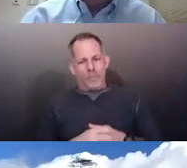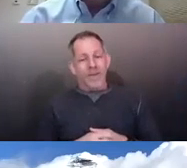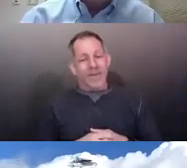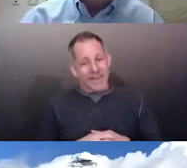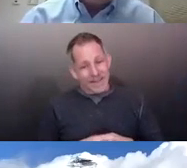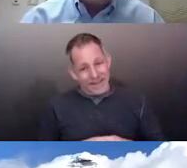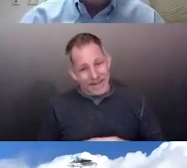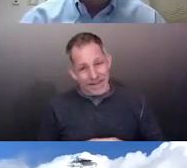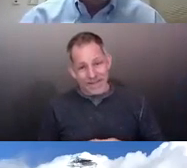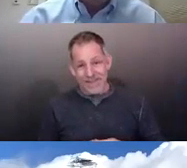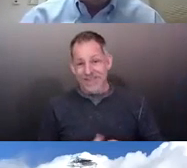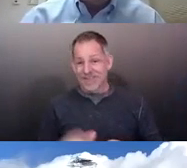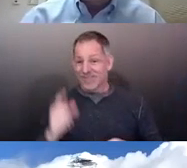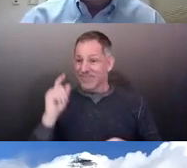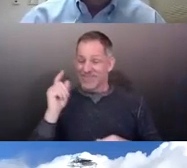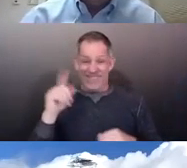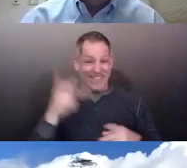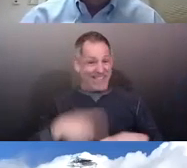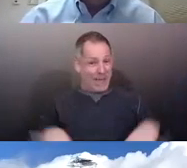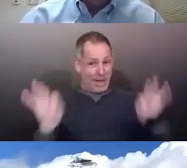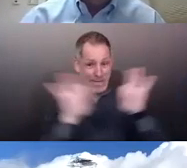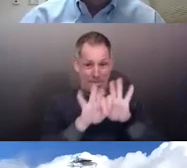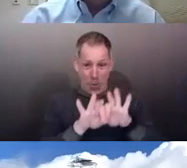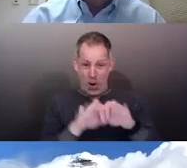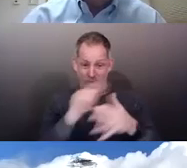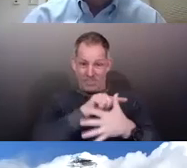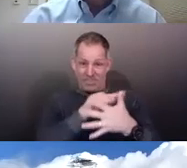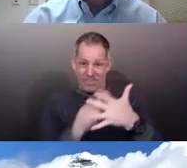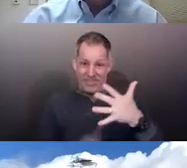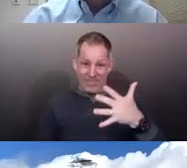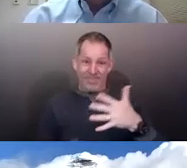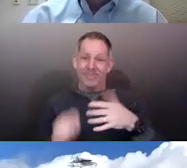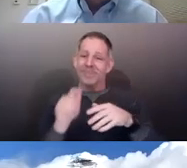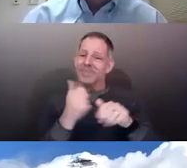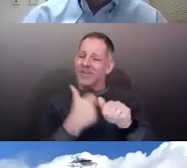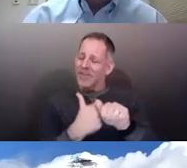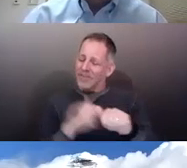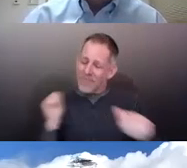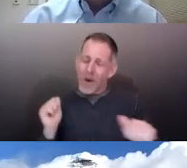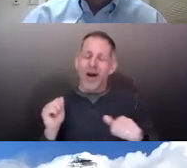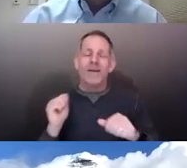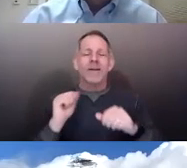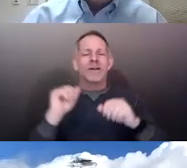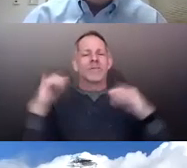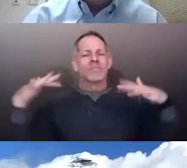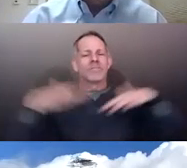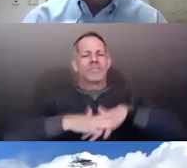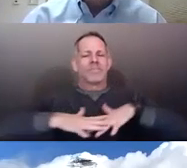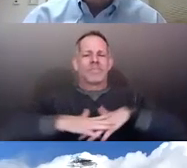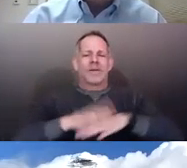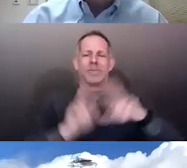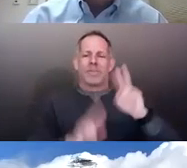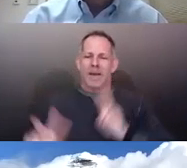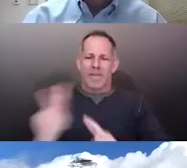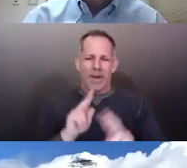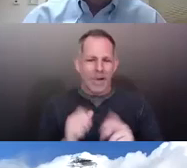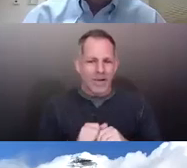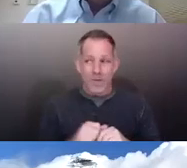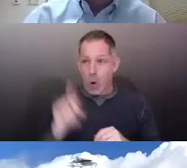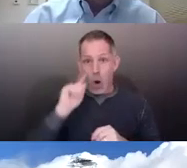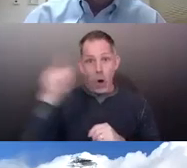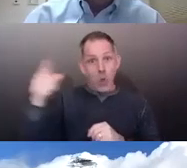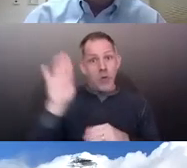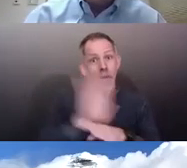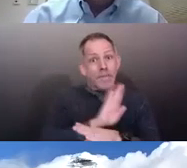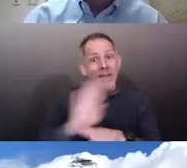Avoid crowds. If you walk into an enterprise, and it's crowded, leave. If